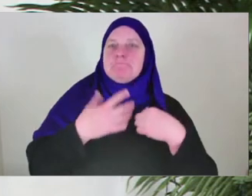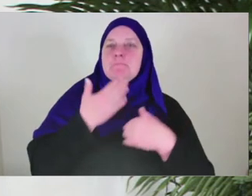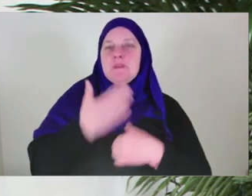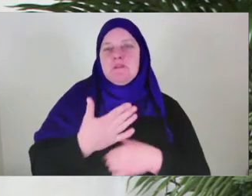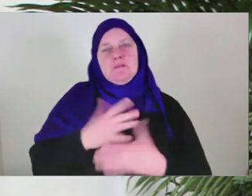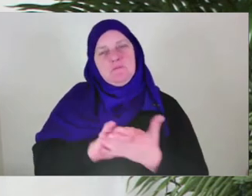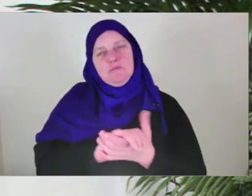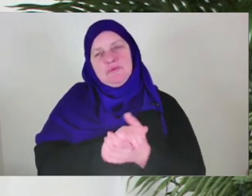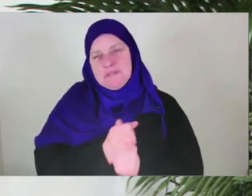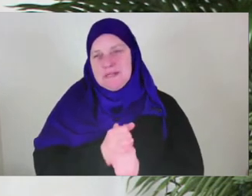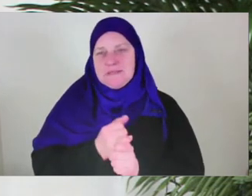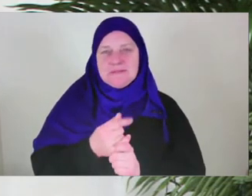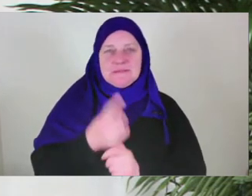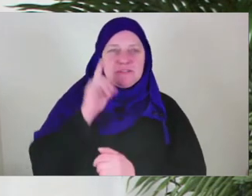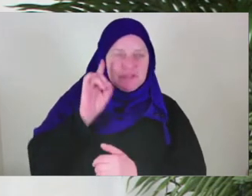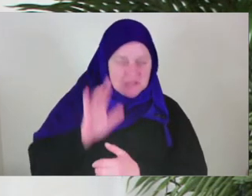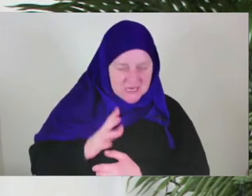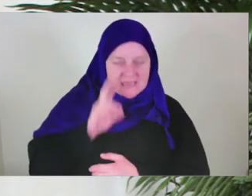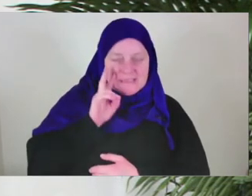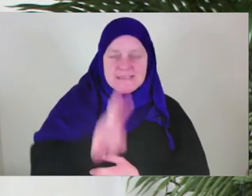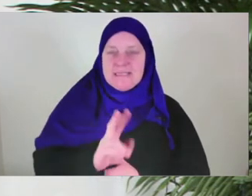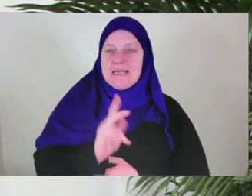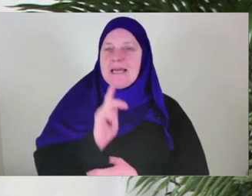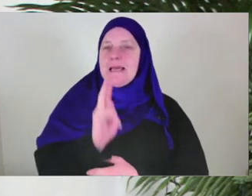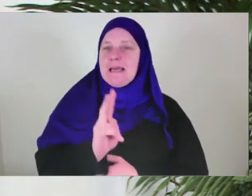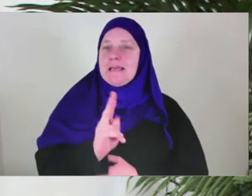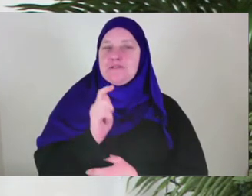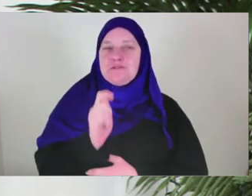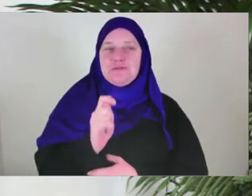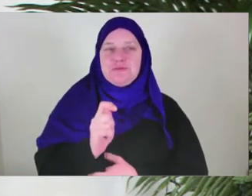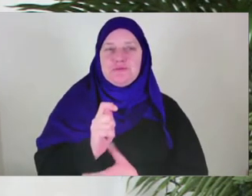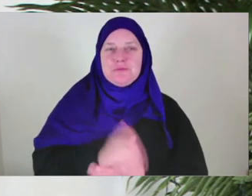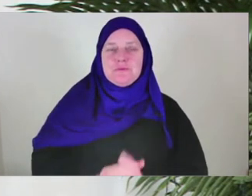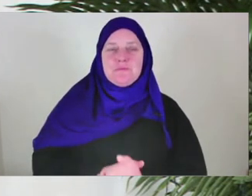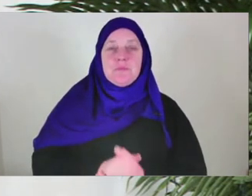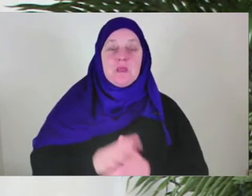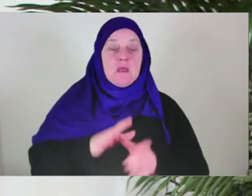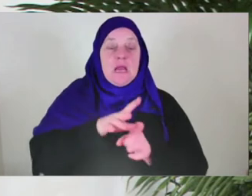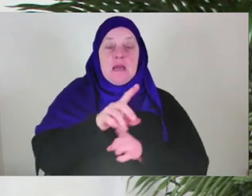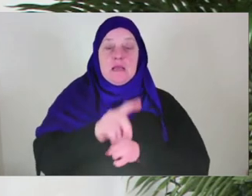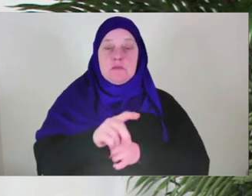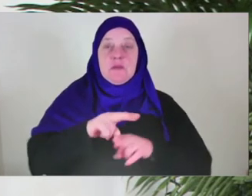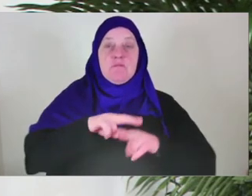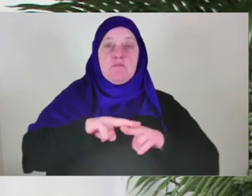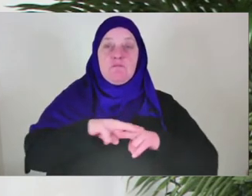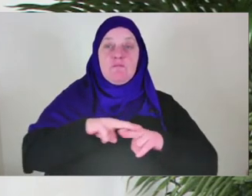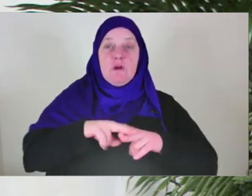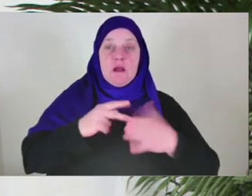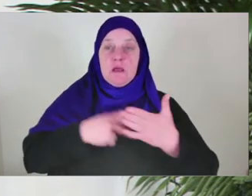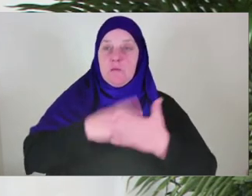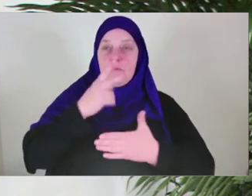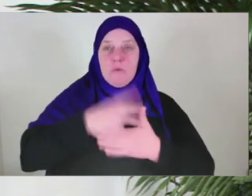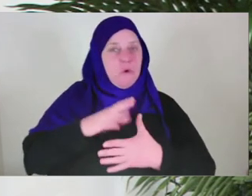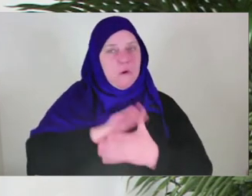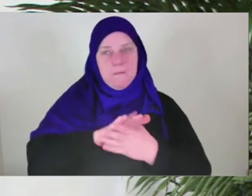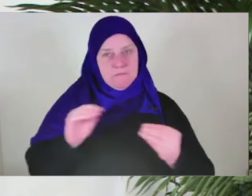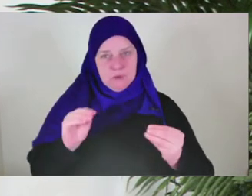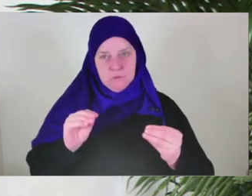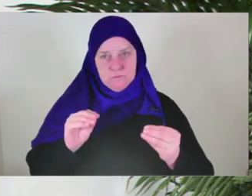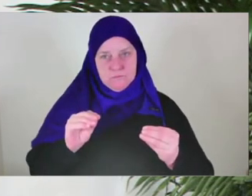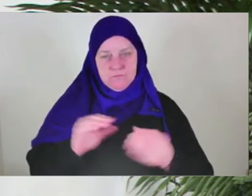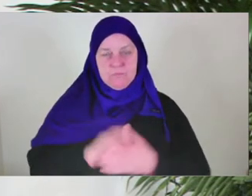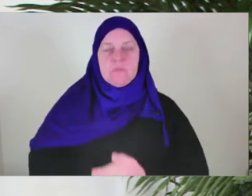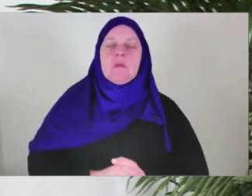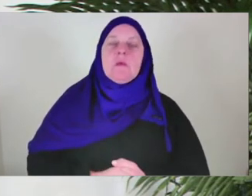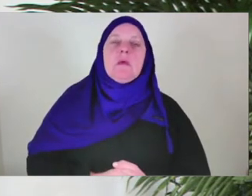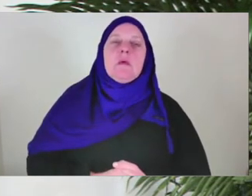again soon. Just a quick reminder that next week there is no Friday night program. Other programs will continue as usual. And here on